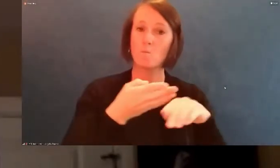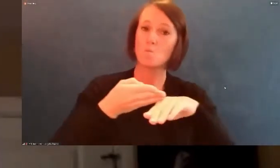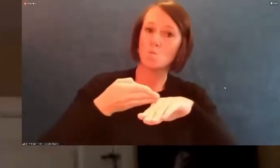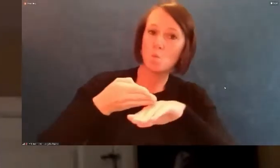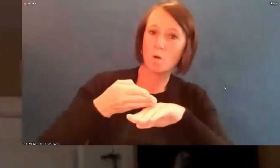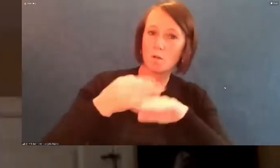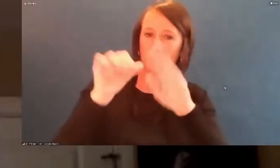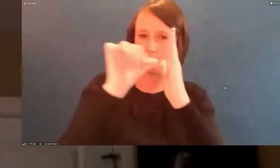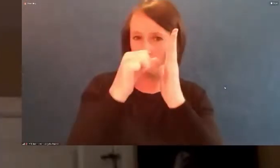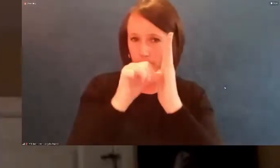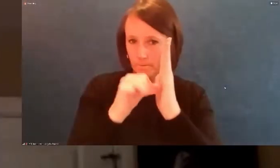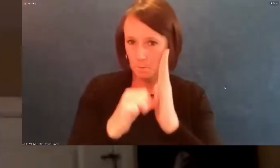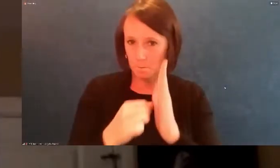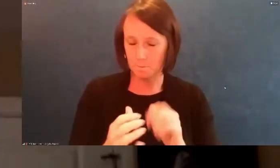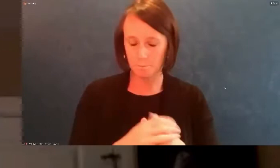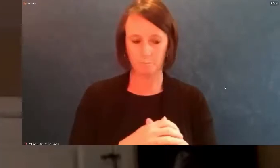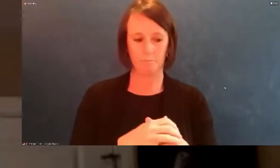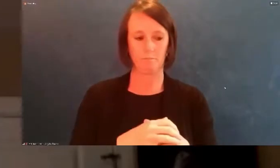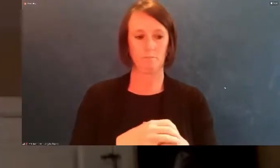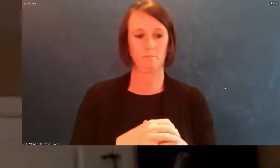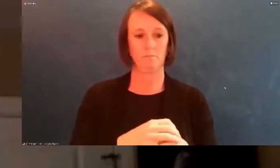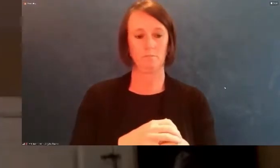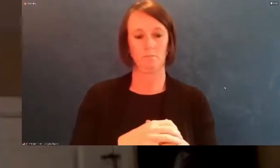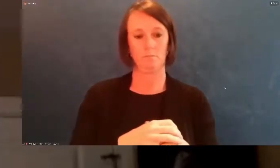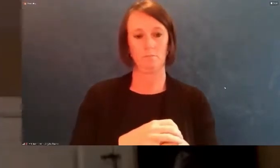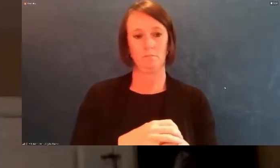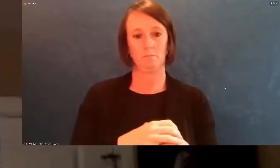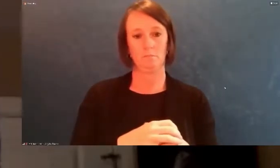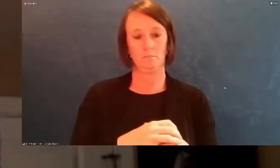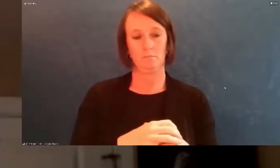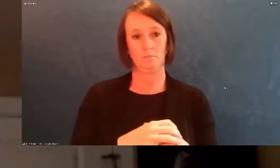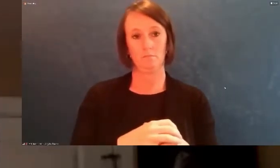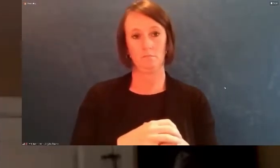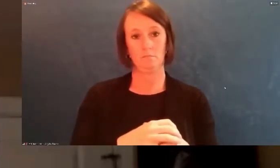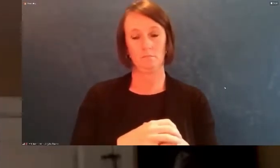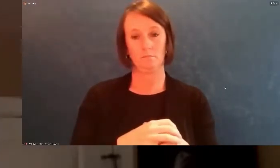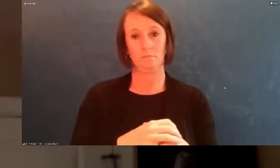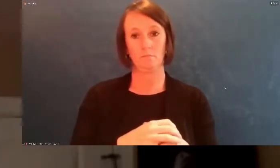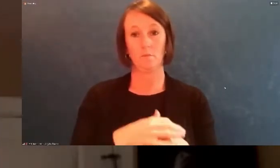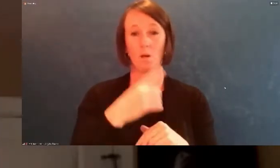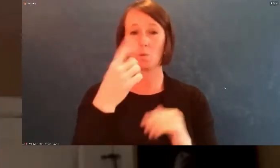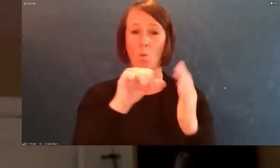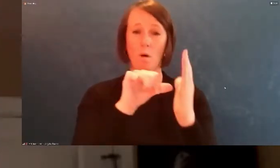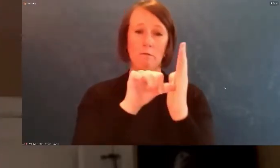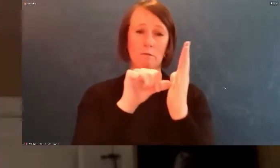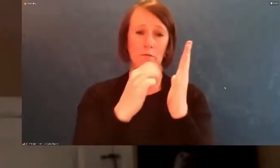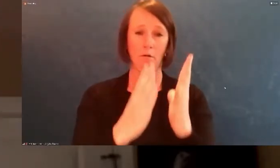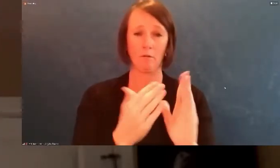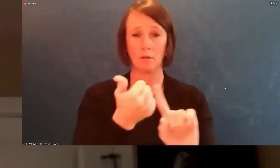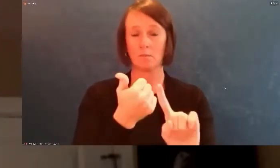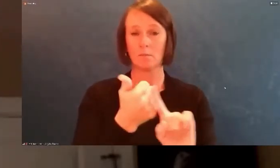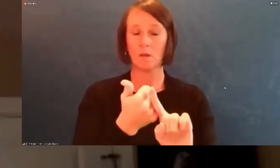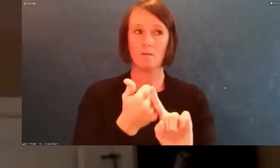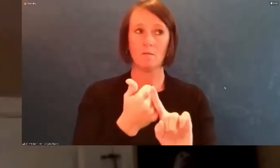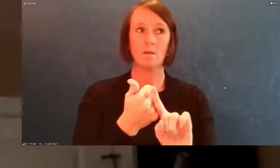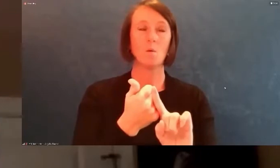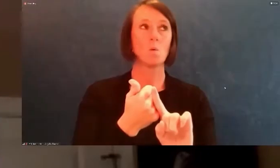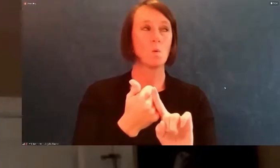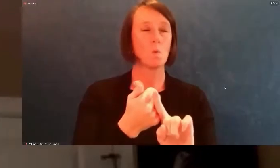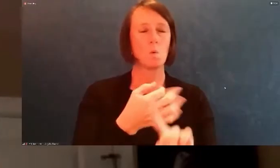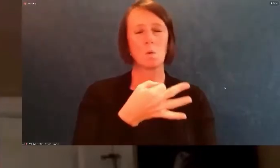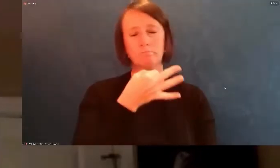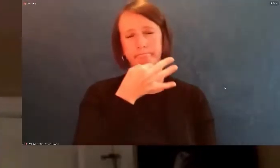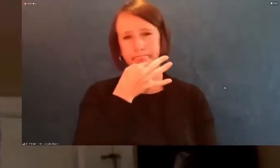Weglisla, and it's home to the Heisjauch. There is a master carver named Bradley Hunt. And so